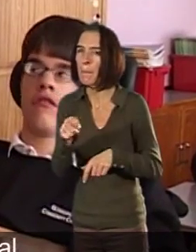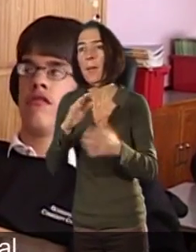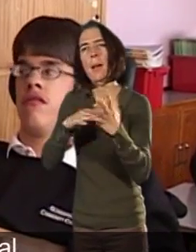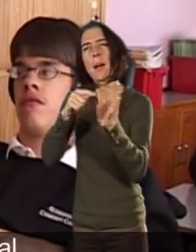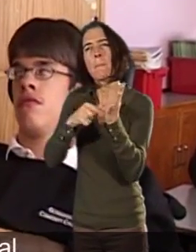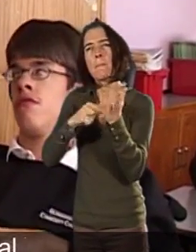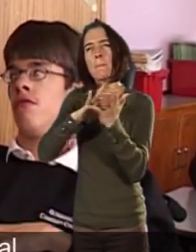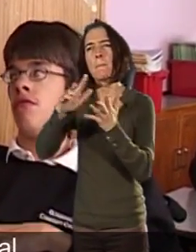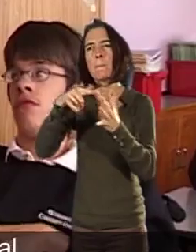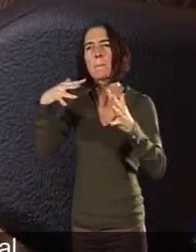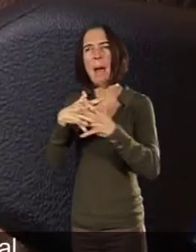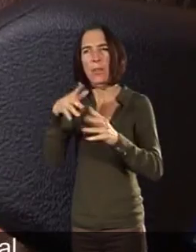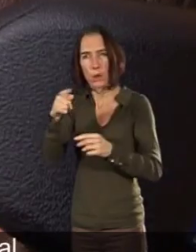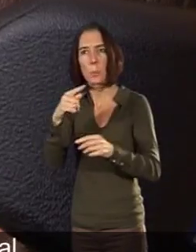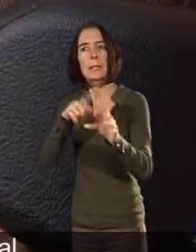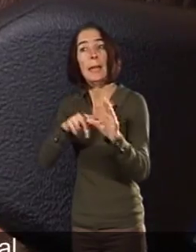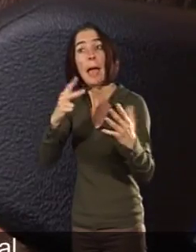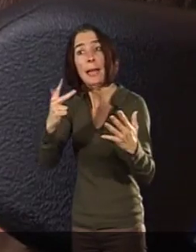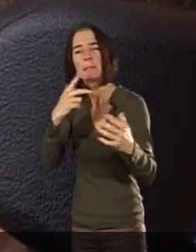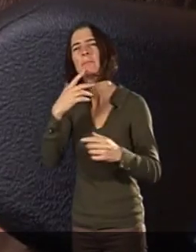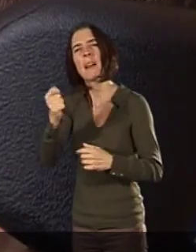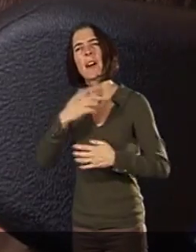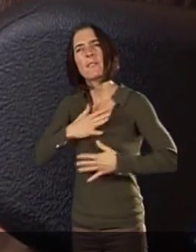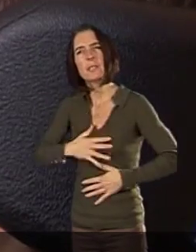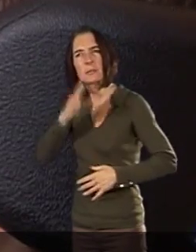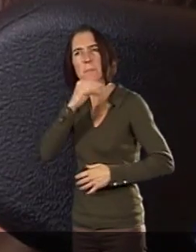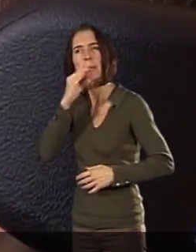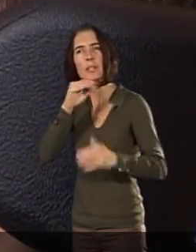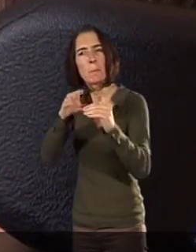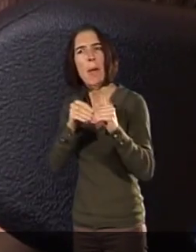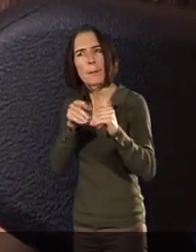Matthew's in Year 8. He has physical and speech impairments.